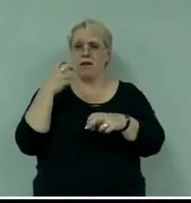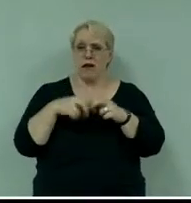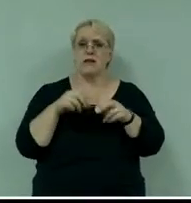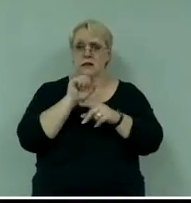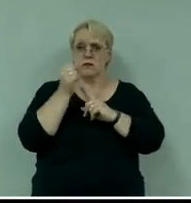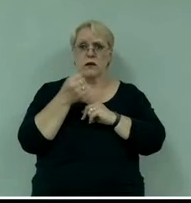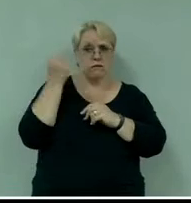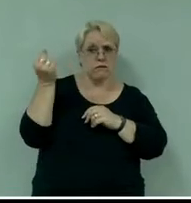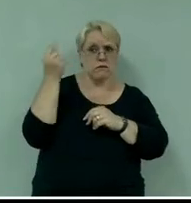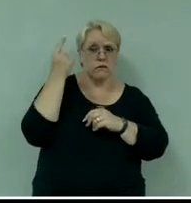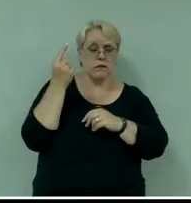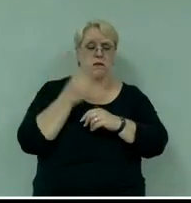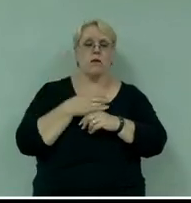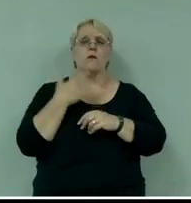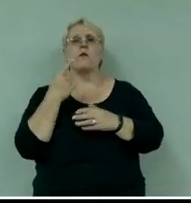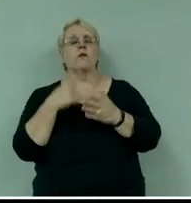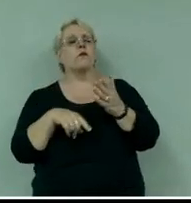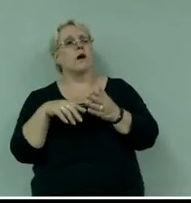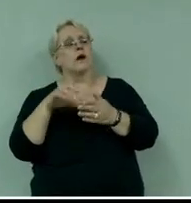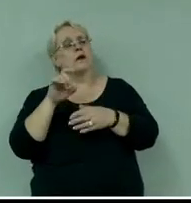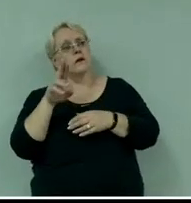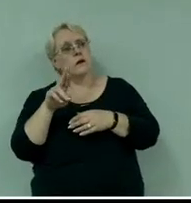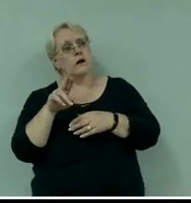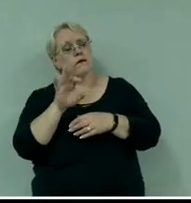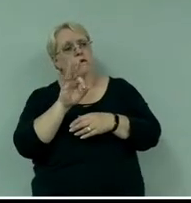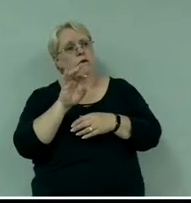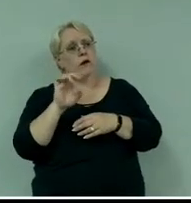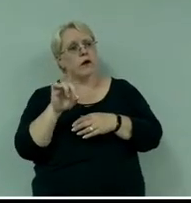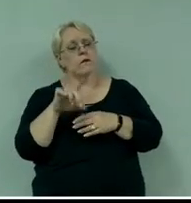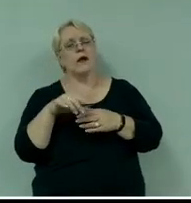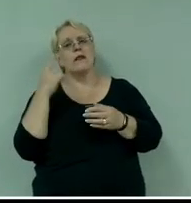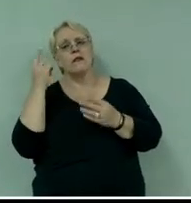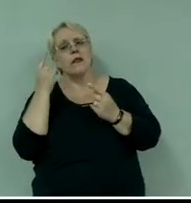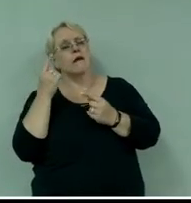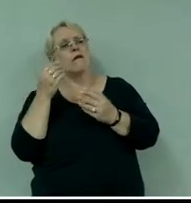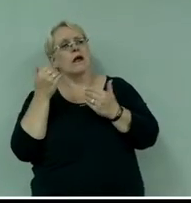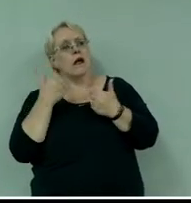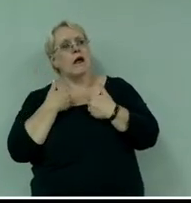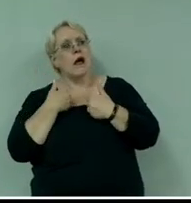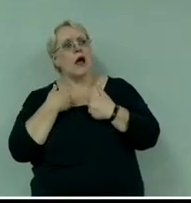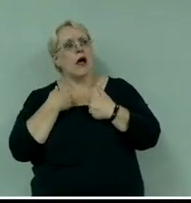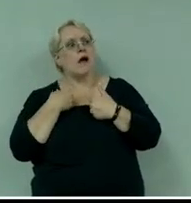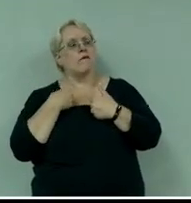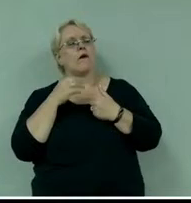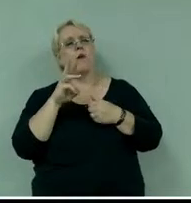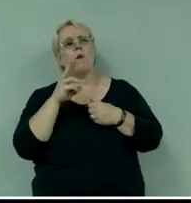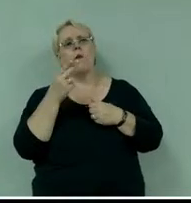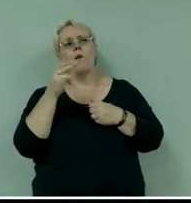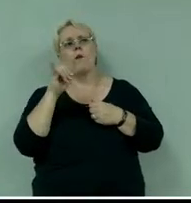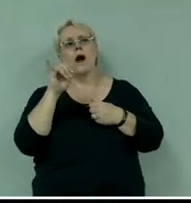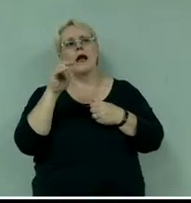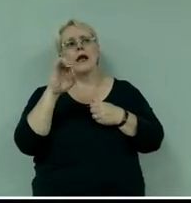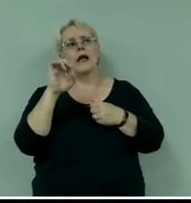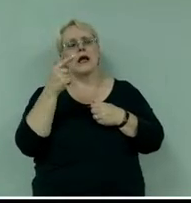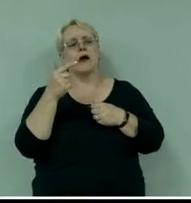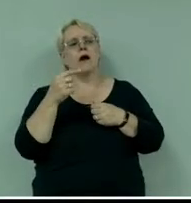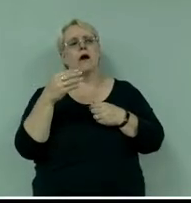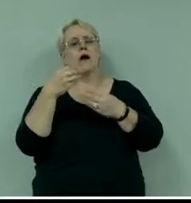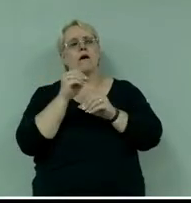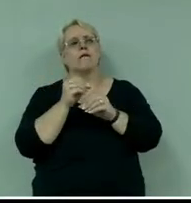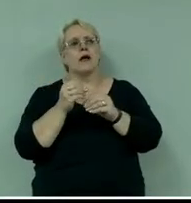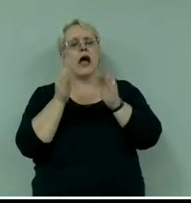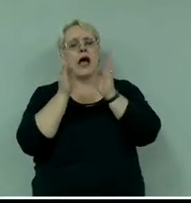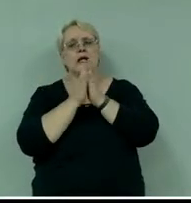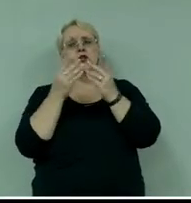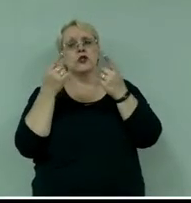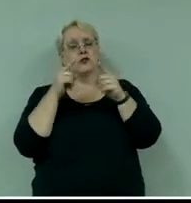think we all acknowledge. I think what Dr. Freed might be thinking is he does have a whiting office, so I asked him during